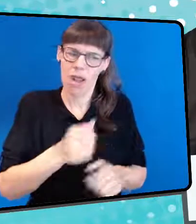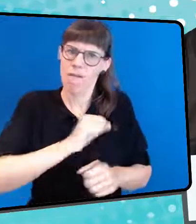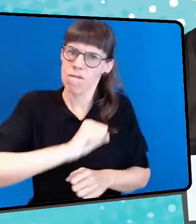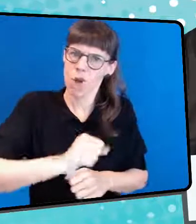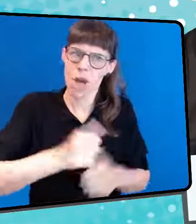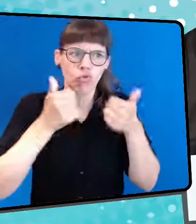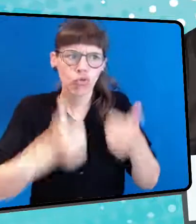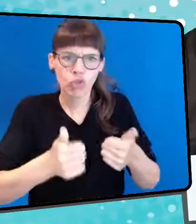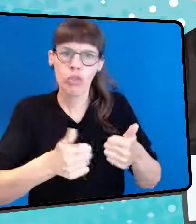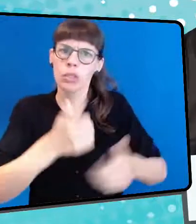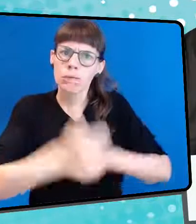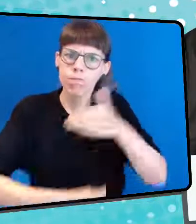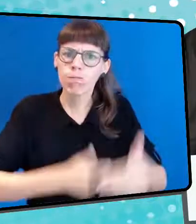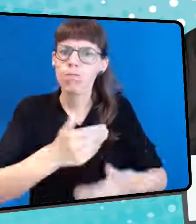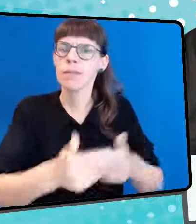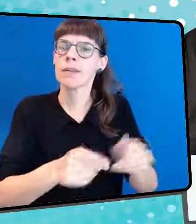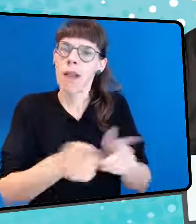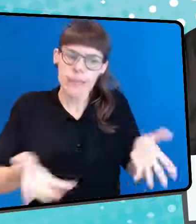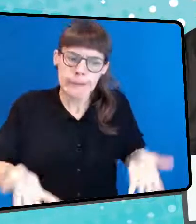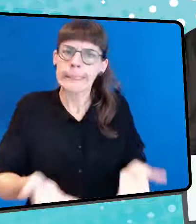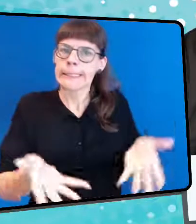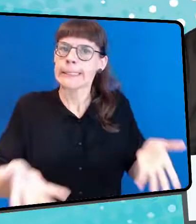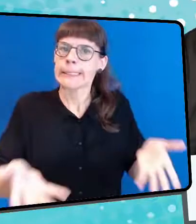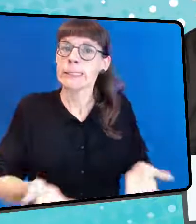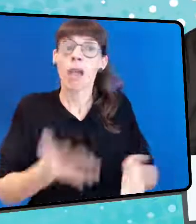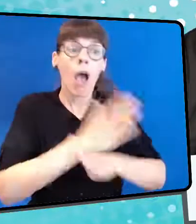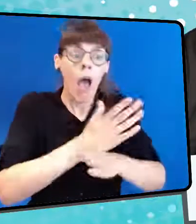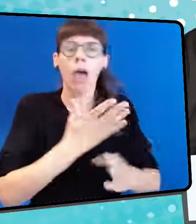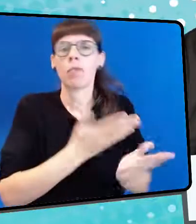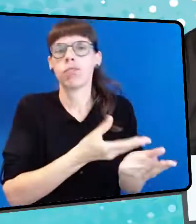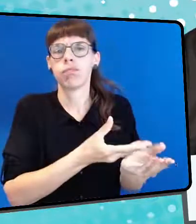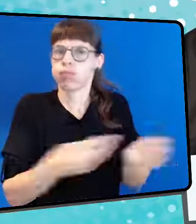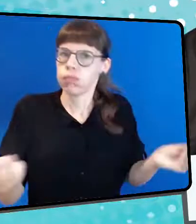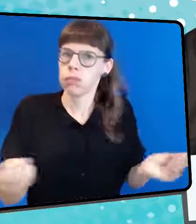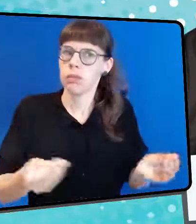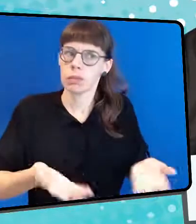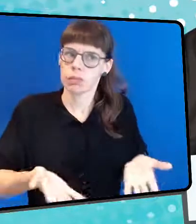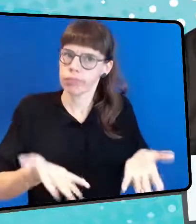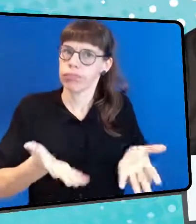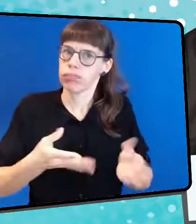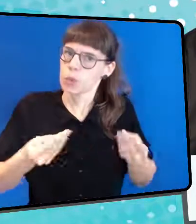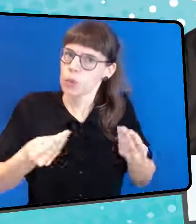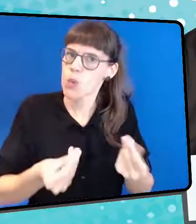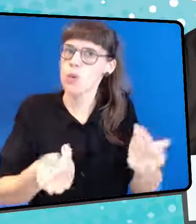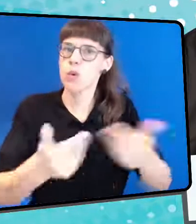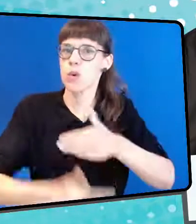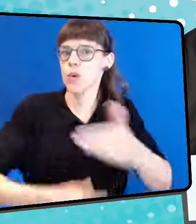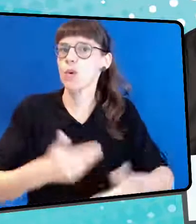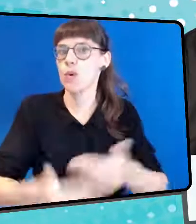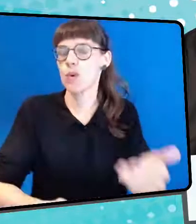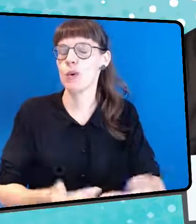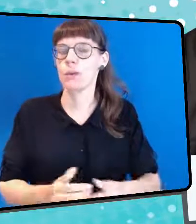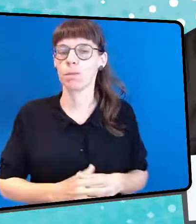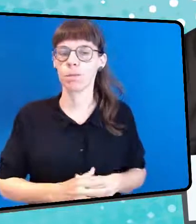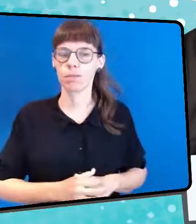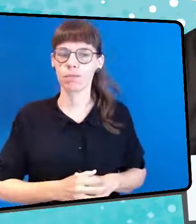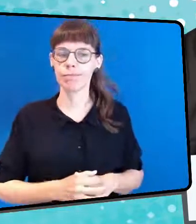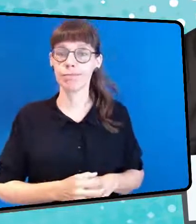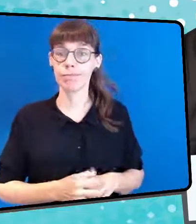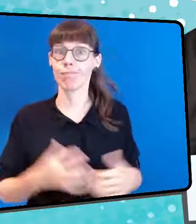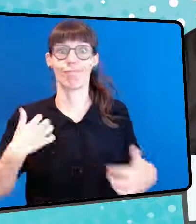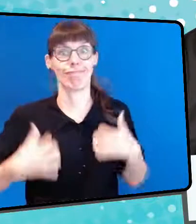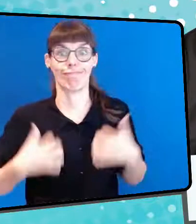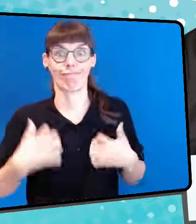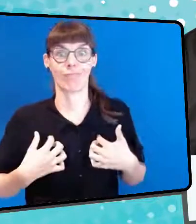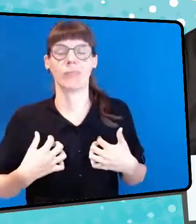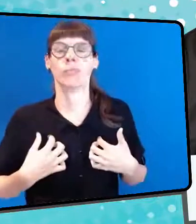and sort of unblock them and make sure that their path is as smooth as possible, which again is fun and exciting, and can be frustrating